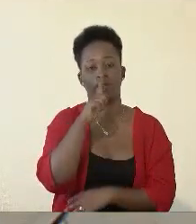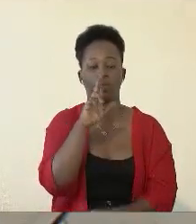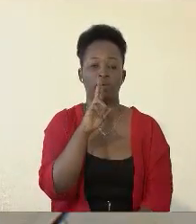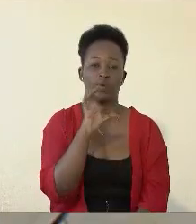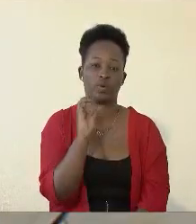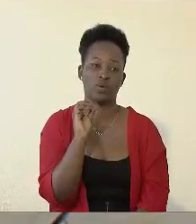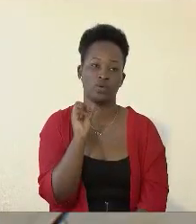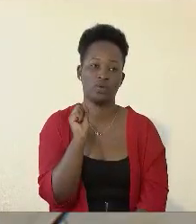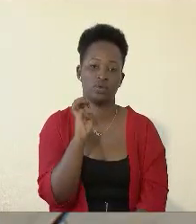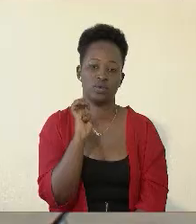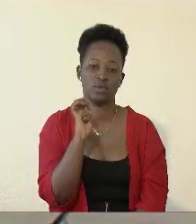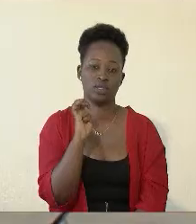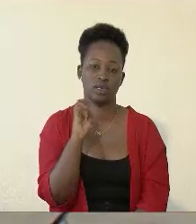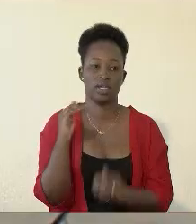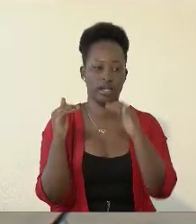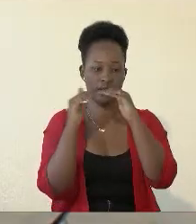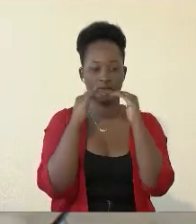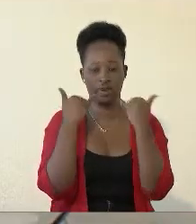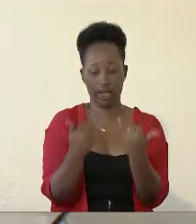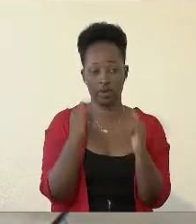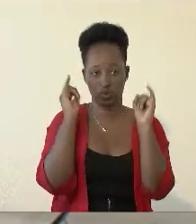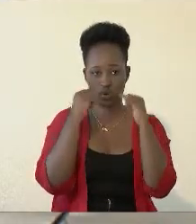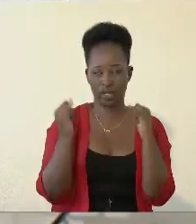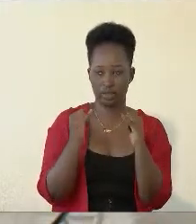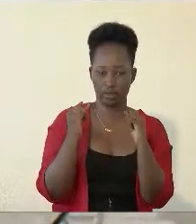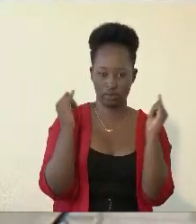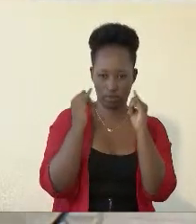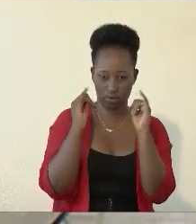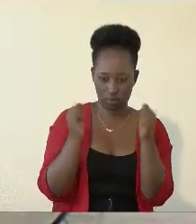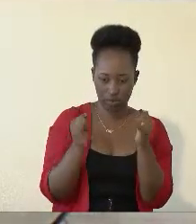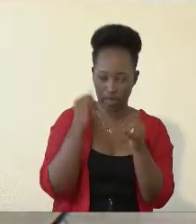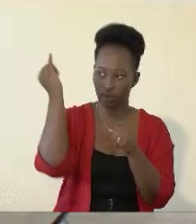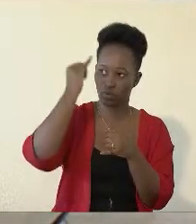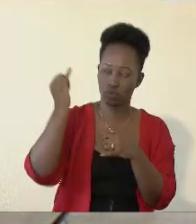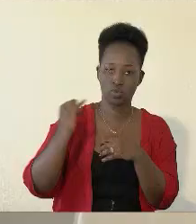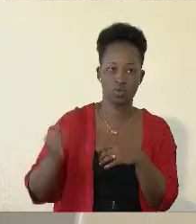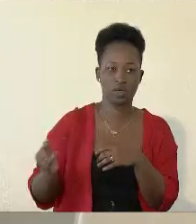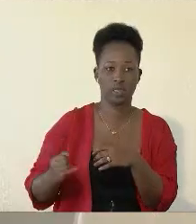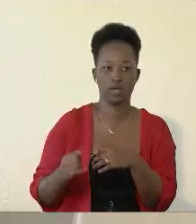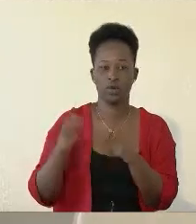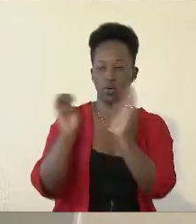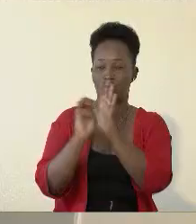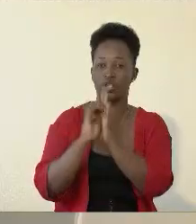to draw the graph here. I have two graphs. Let me say we have here the